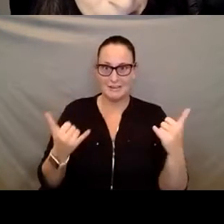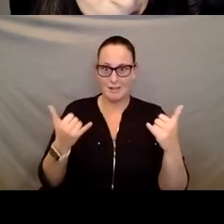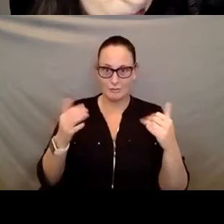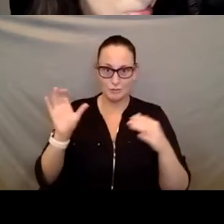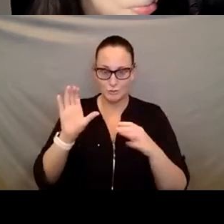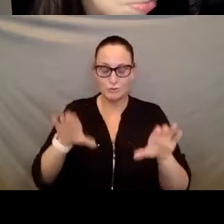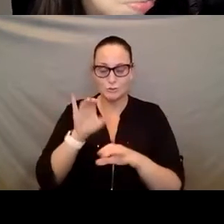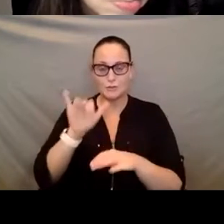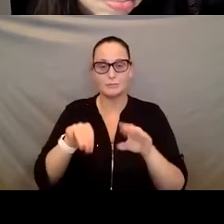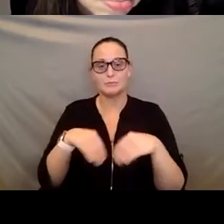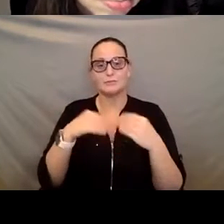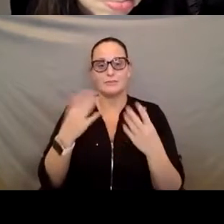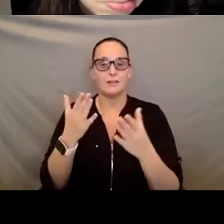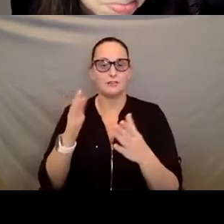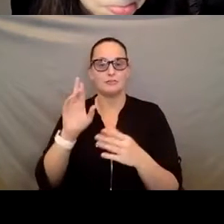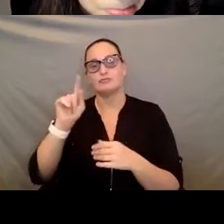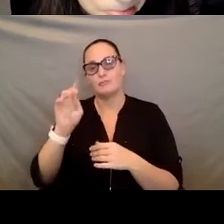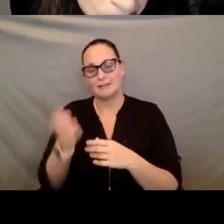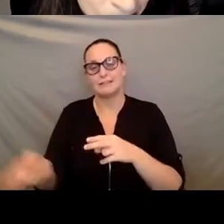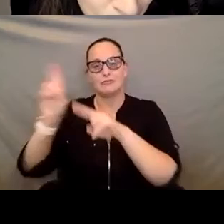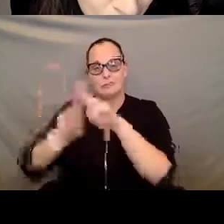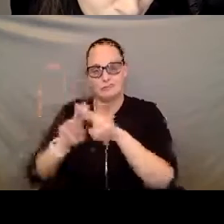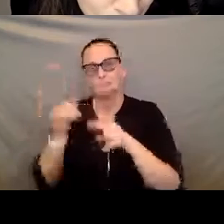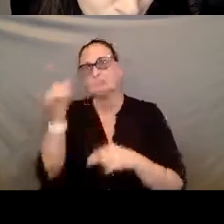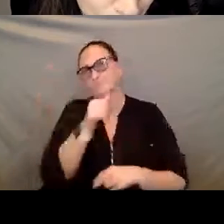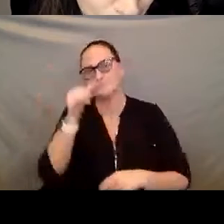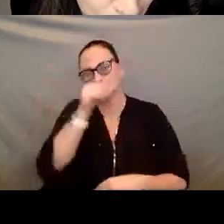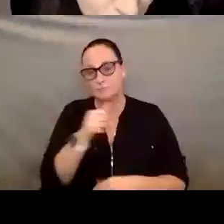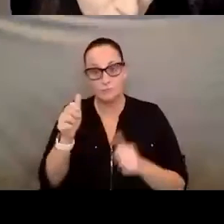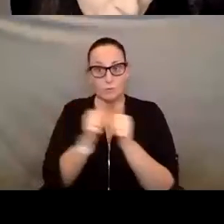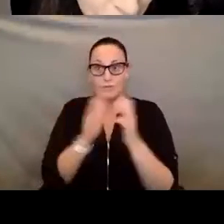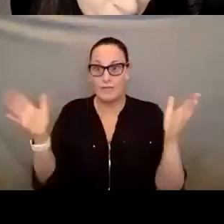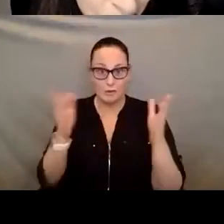that provider rate increase. Really big win, but really without